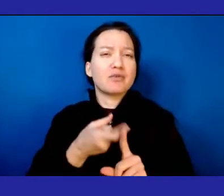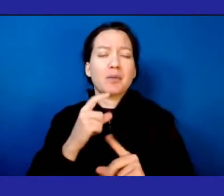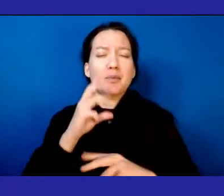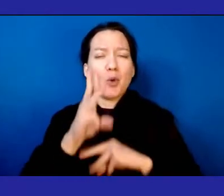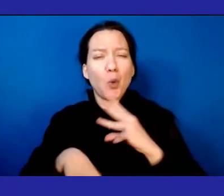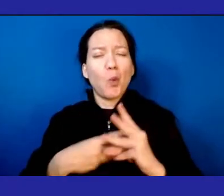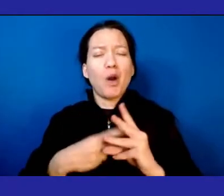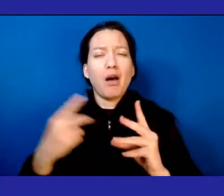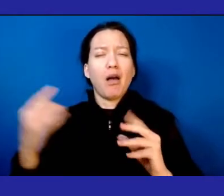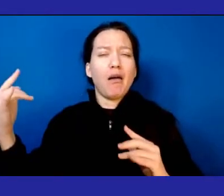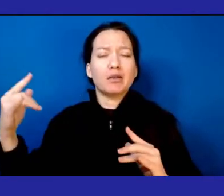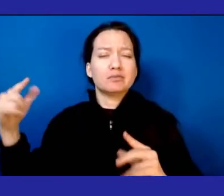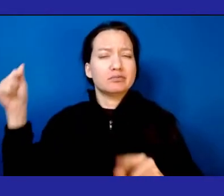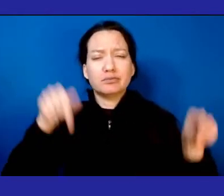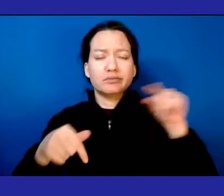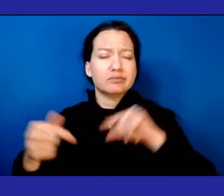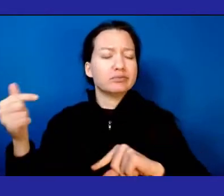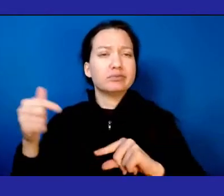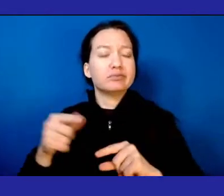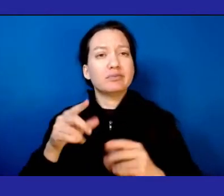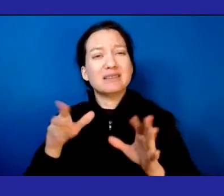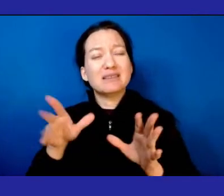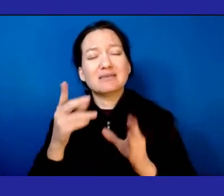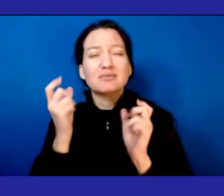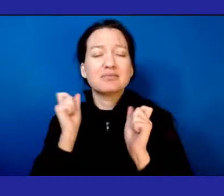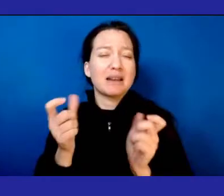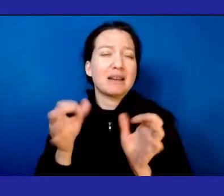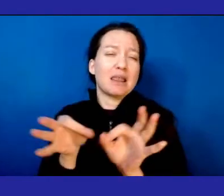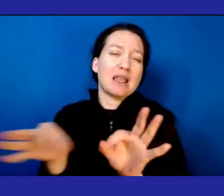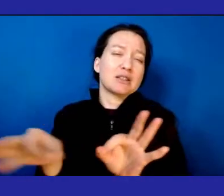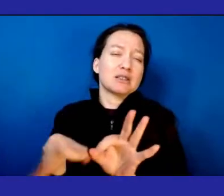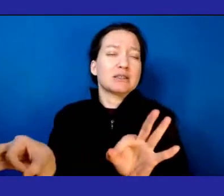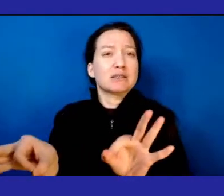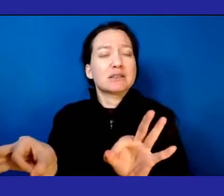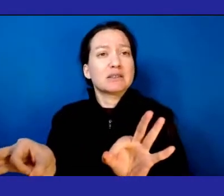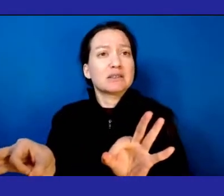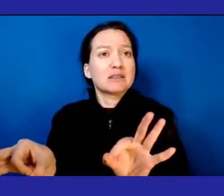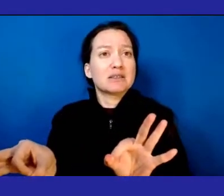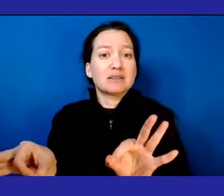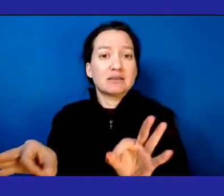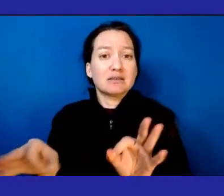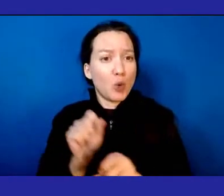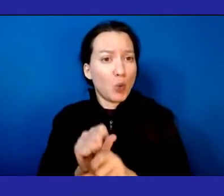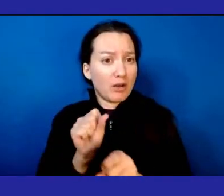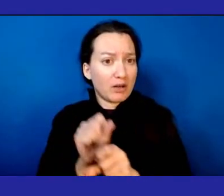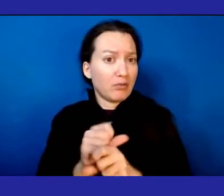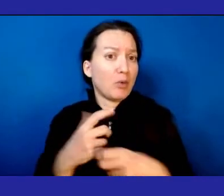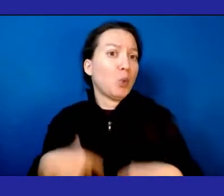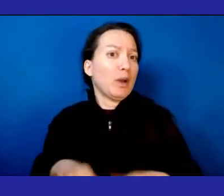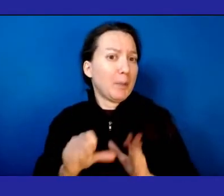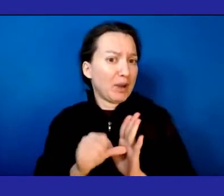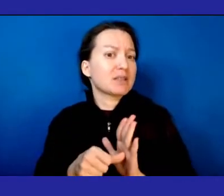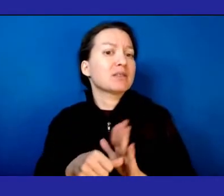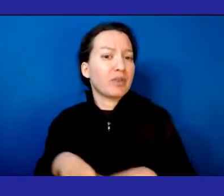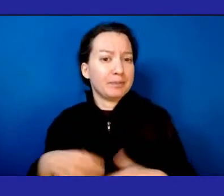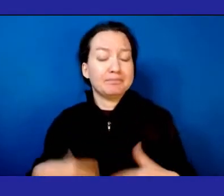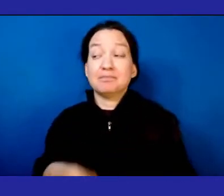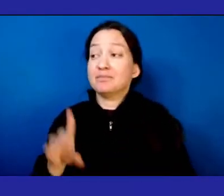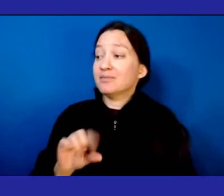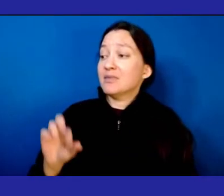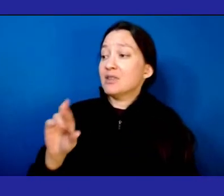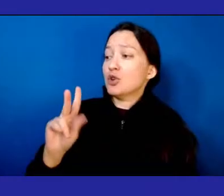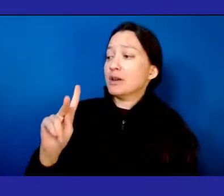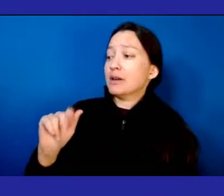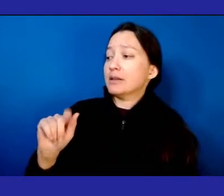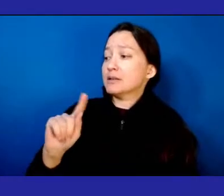and so on also. I was just looking at the number of minutes that you work on Yes. that. It's pretty impressive. Yeah. Thank you. Dr. Katz? I want